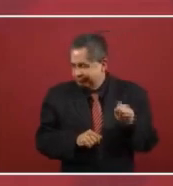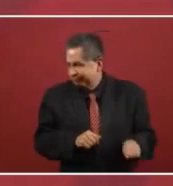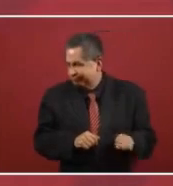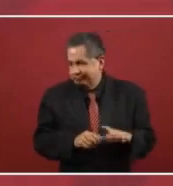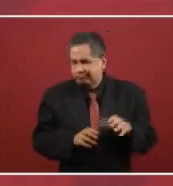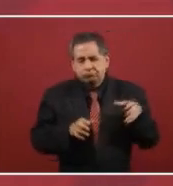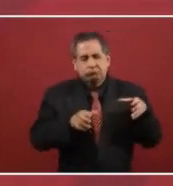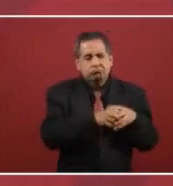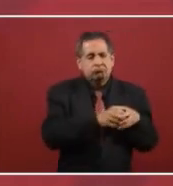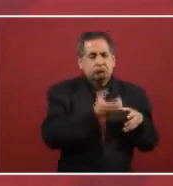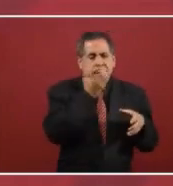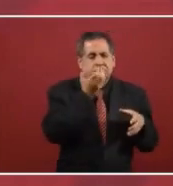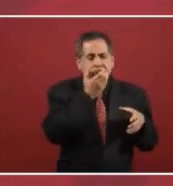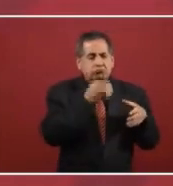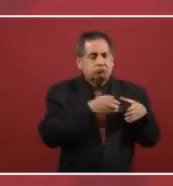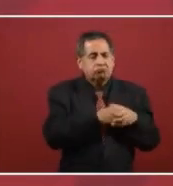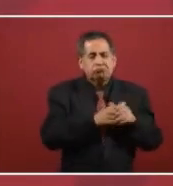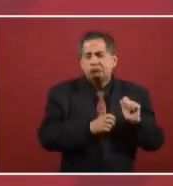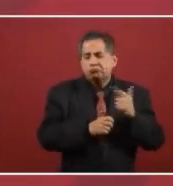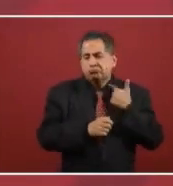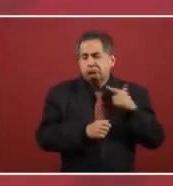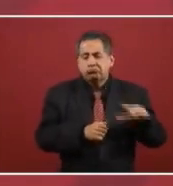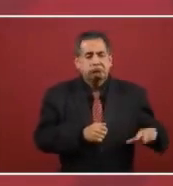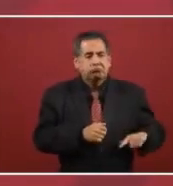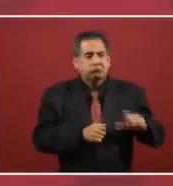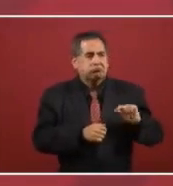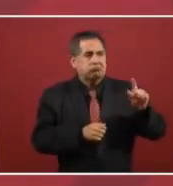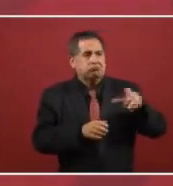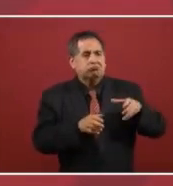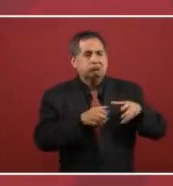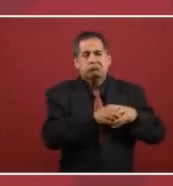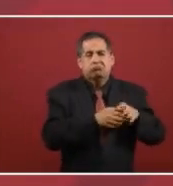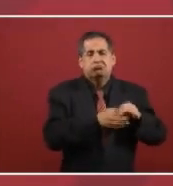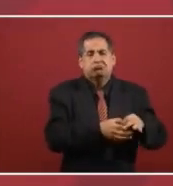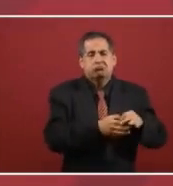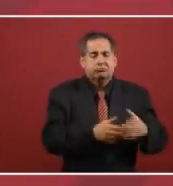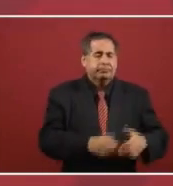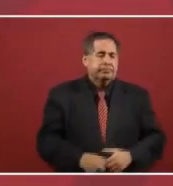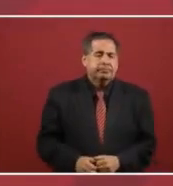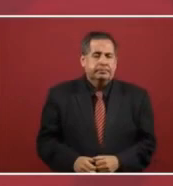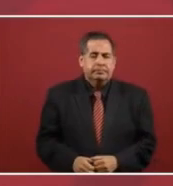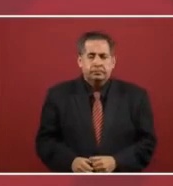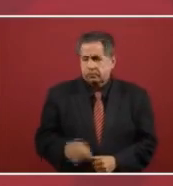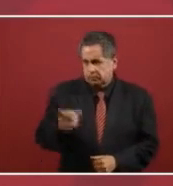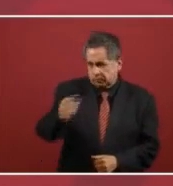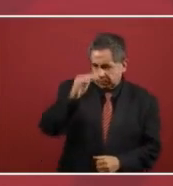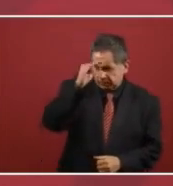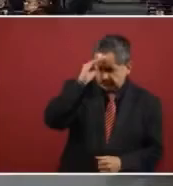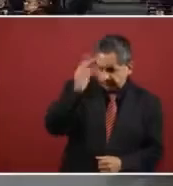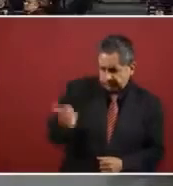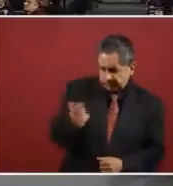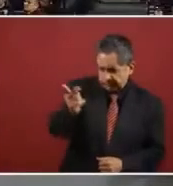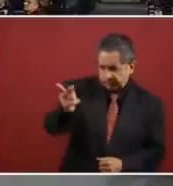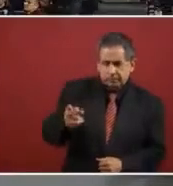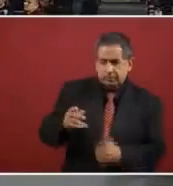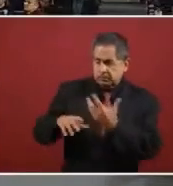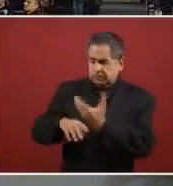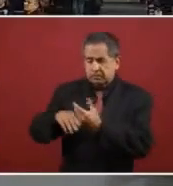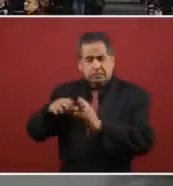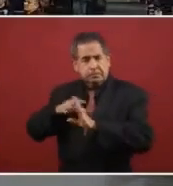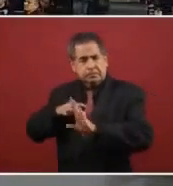a headed los towards potentados. to the ¿Se considera que el rich control de los people flujos in power.